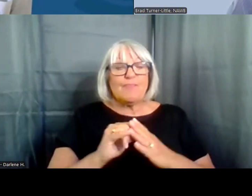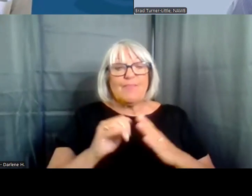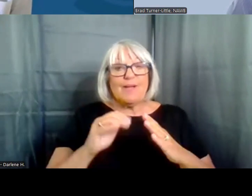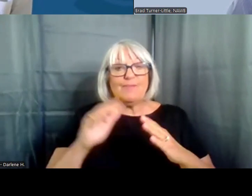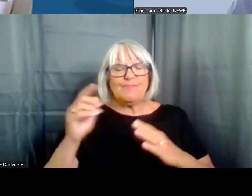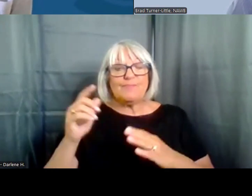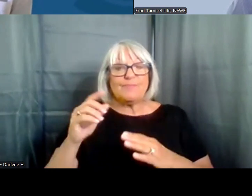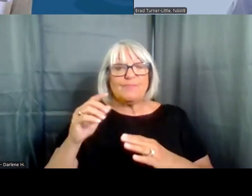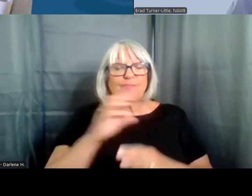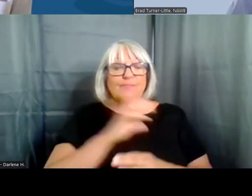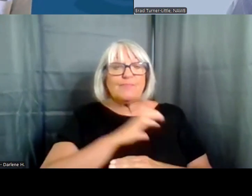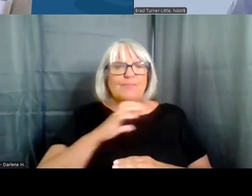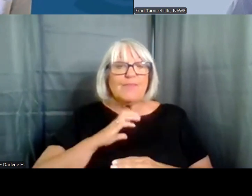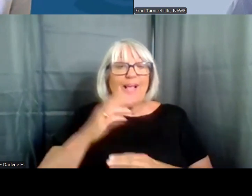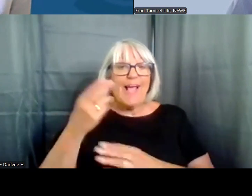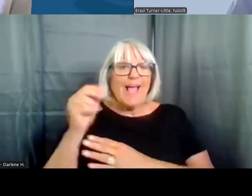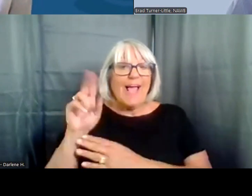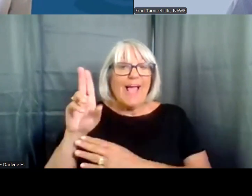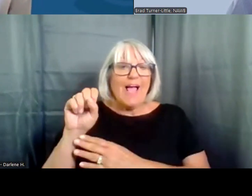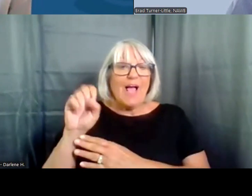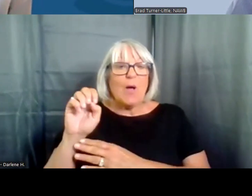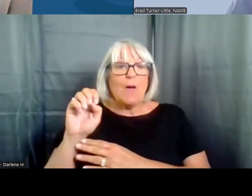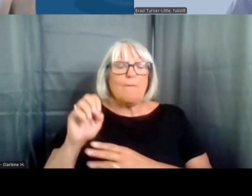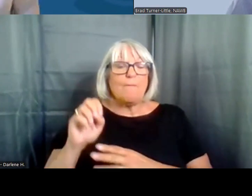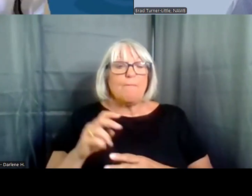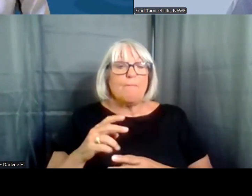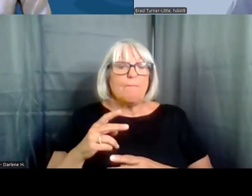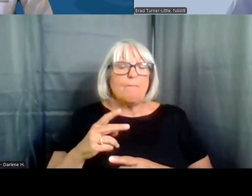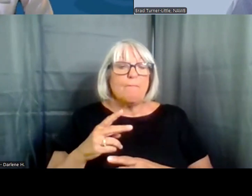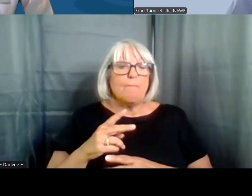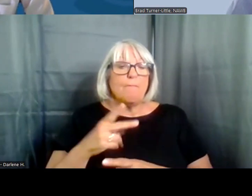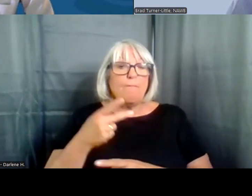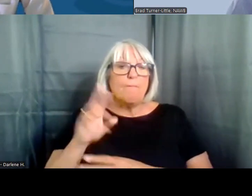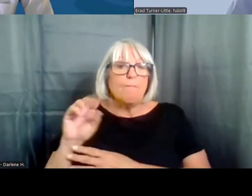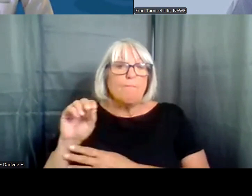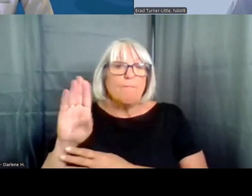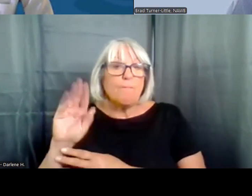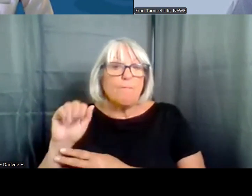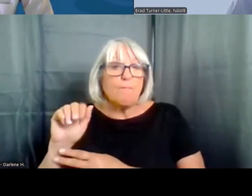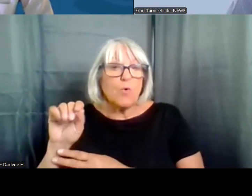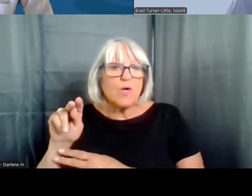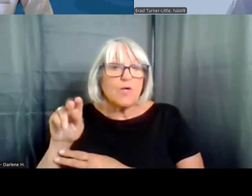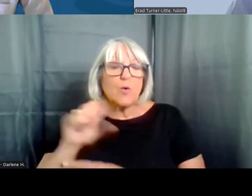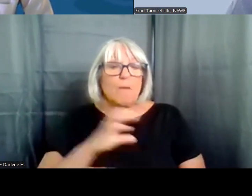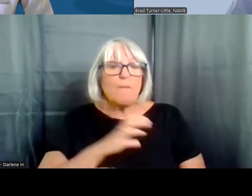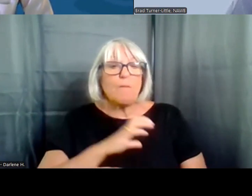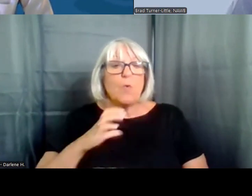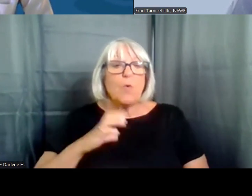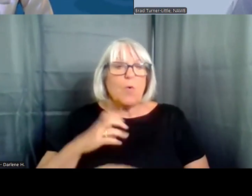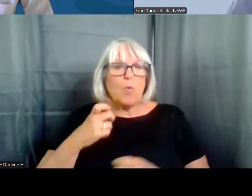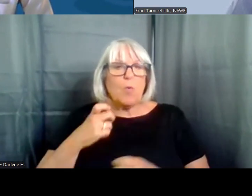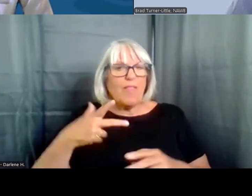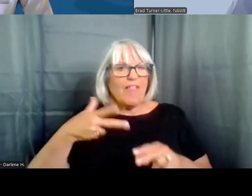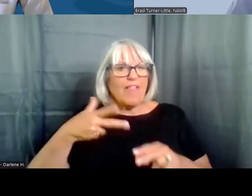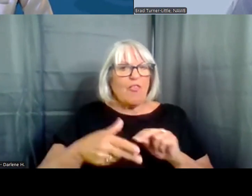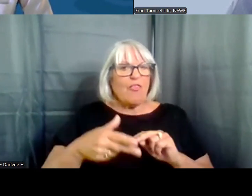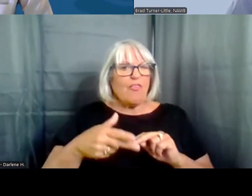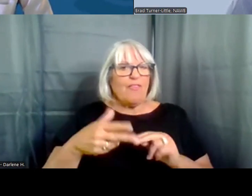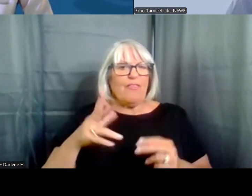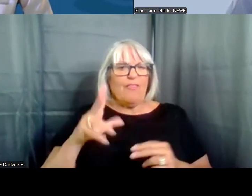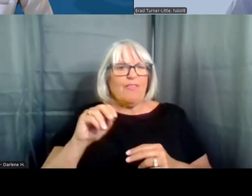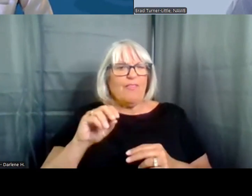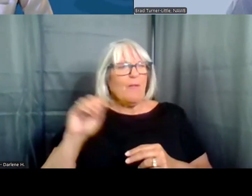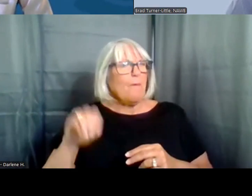committee, their appropriations spend on the WIOA programs was cut another, I don't know, 30%, I think is what the number was.